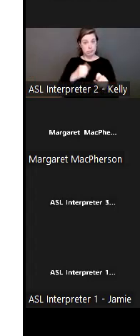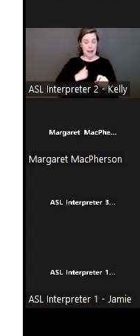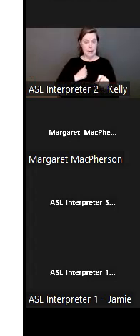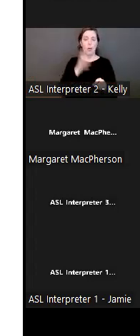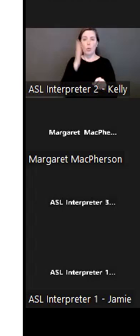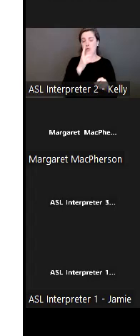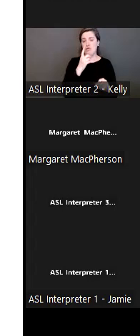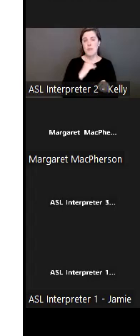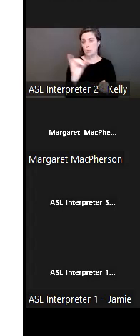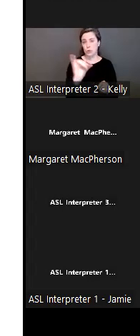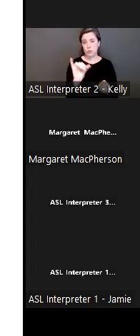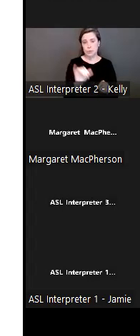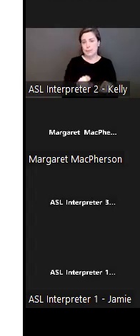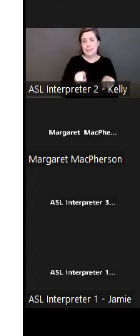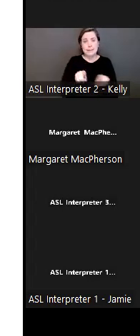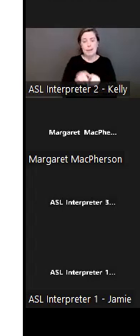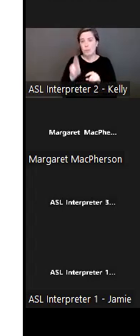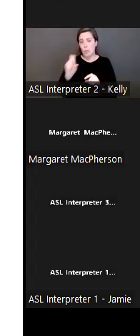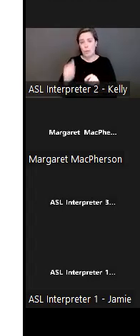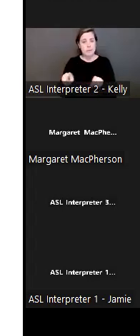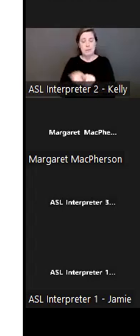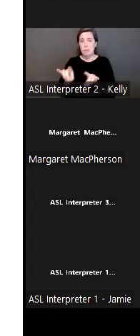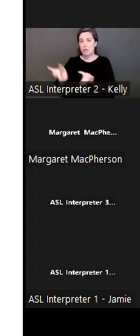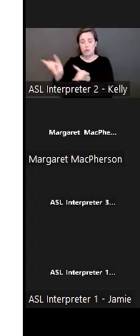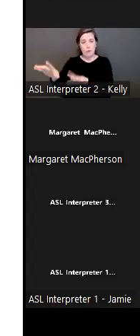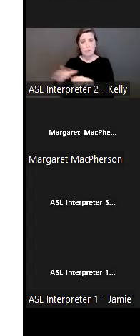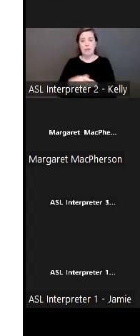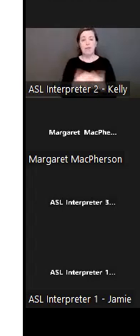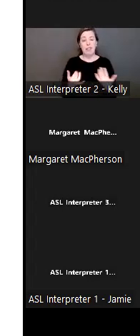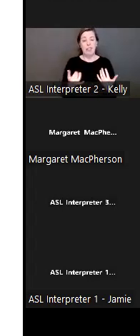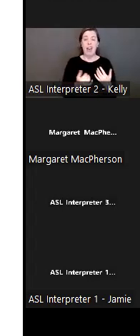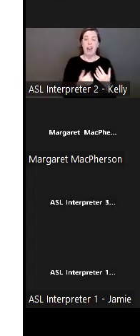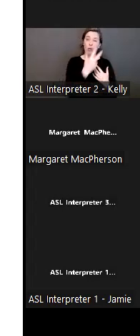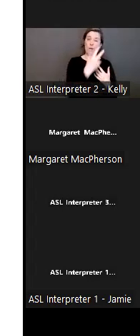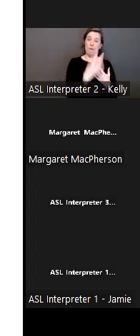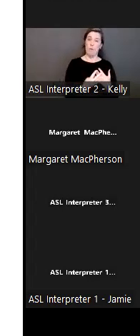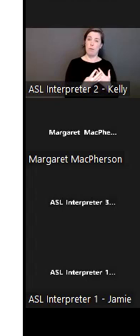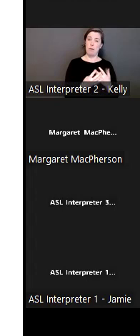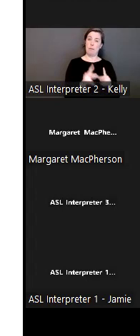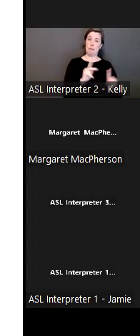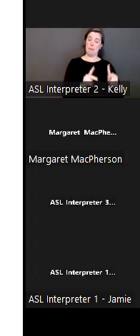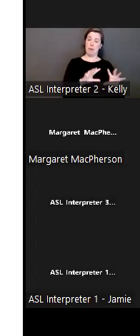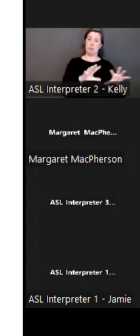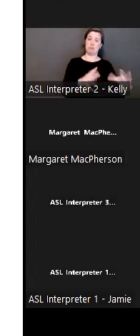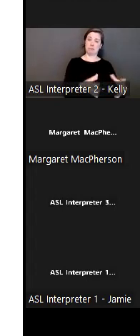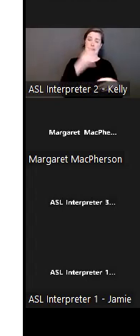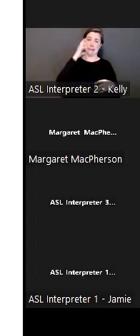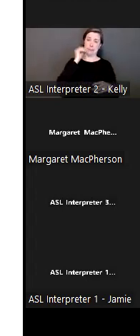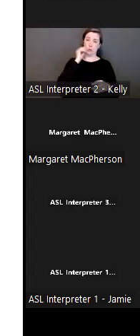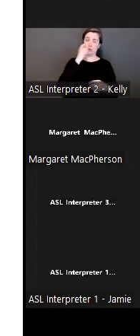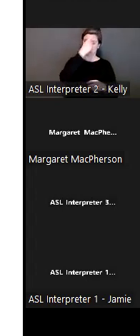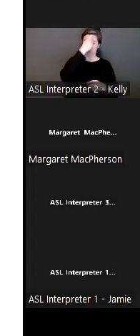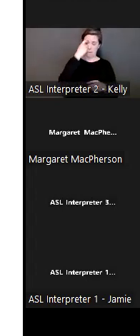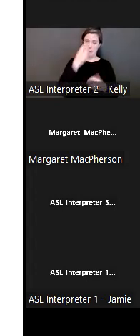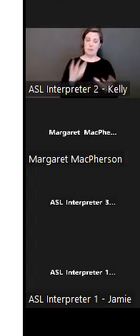so on. And that's in the range of over 3/4 of the population having experienced one or more forms of trauma that would meet the